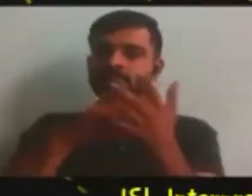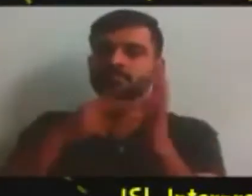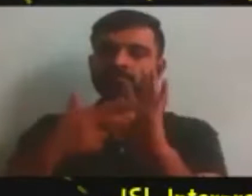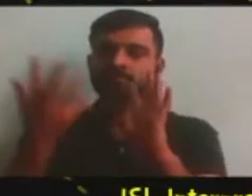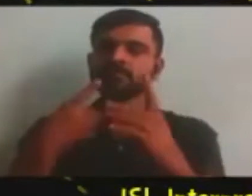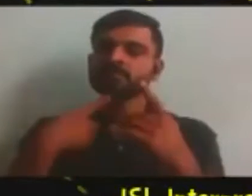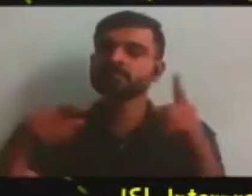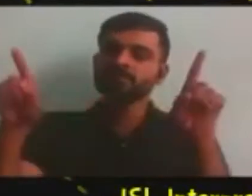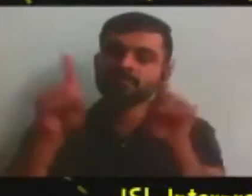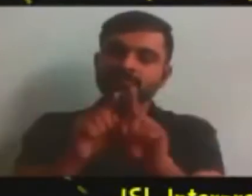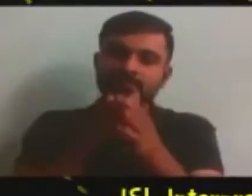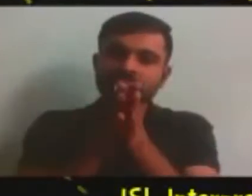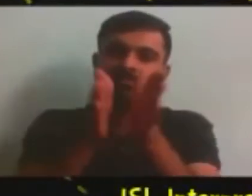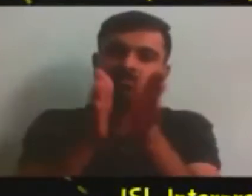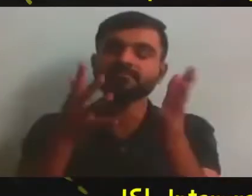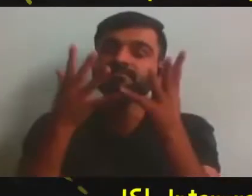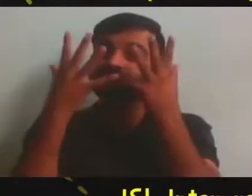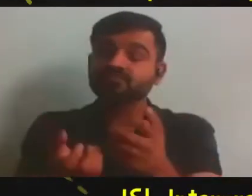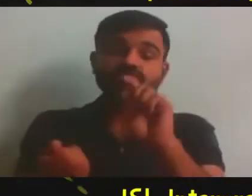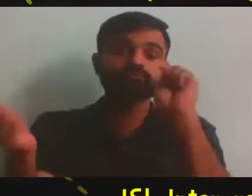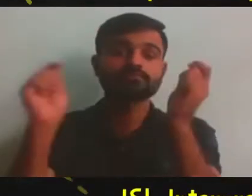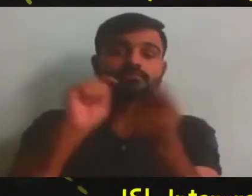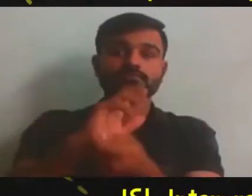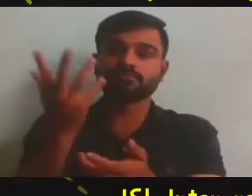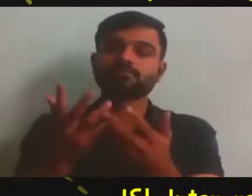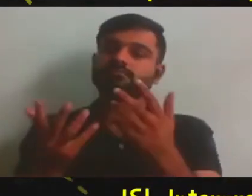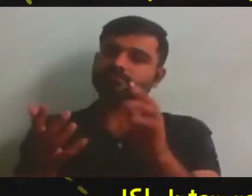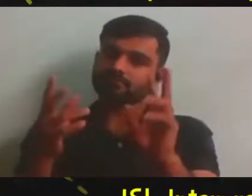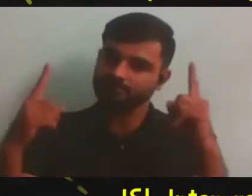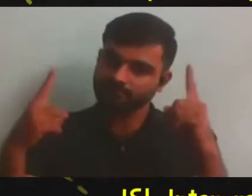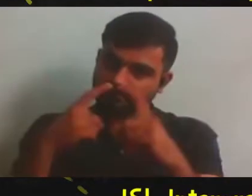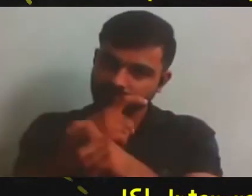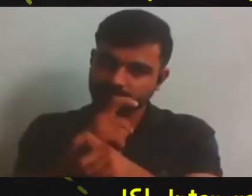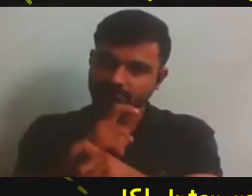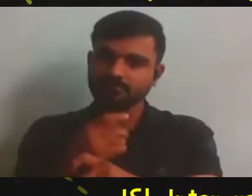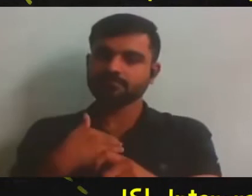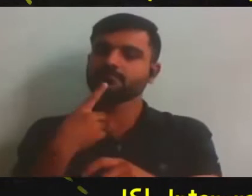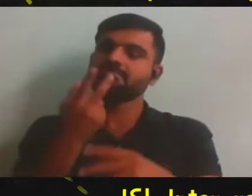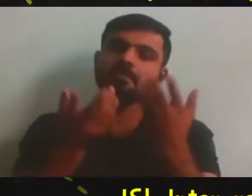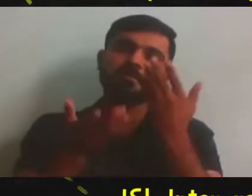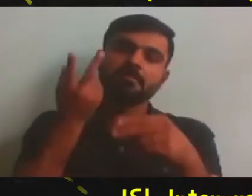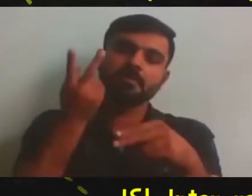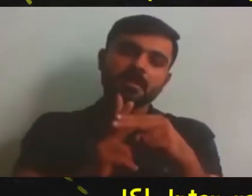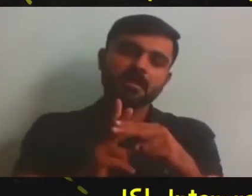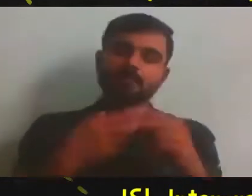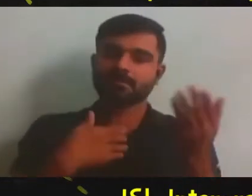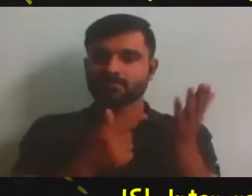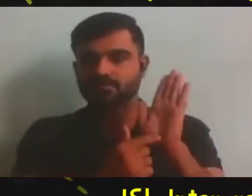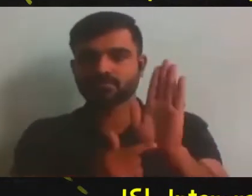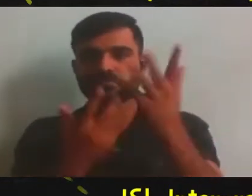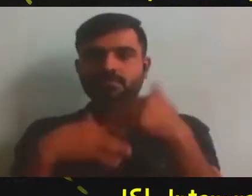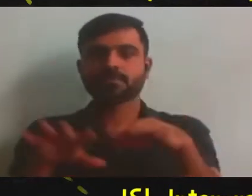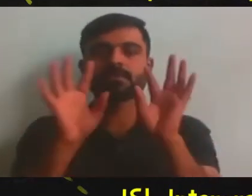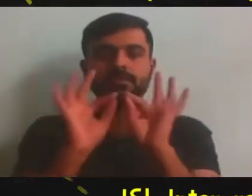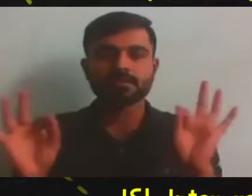too narrow. What do you want to change? Maybe too complex. Ultimately, we chose something that was both simple